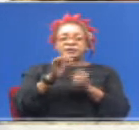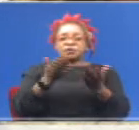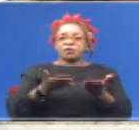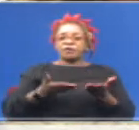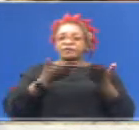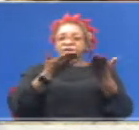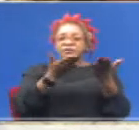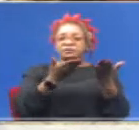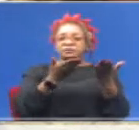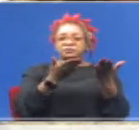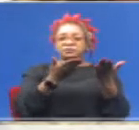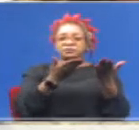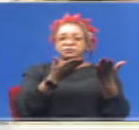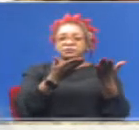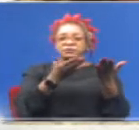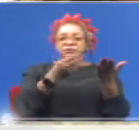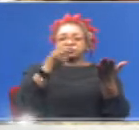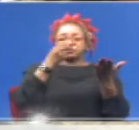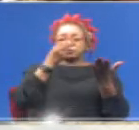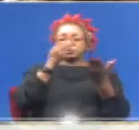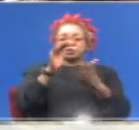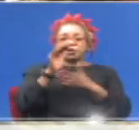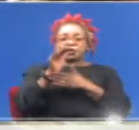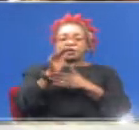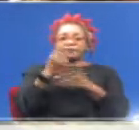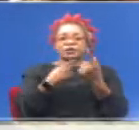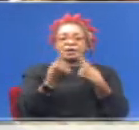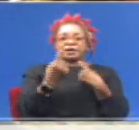Hon Ruto's call for dialogue.